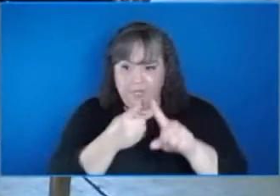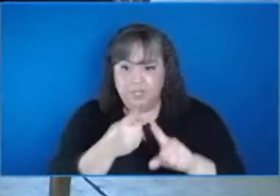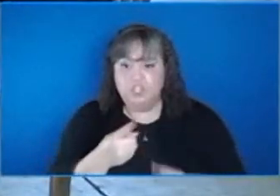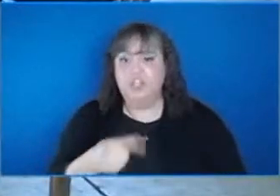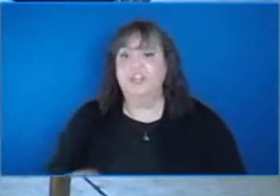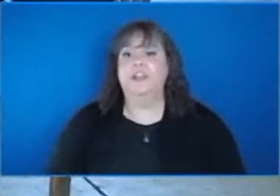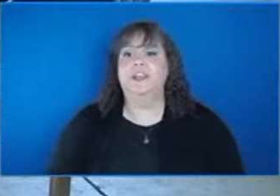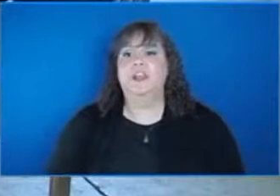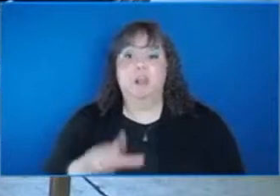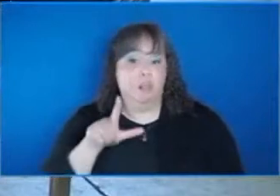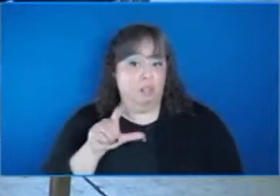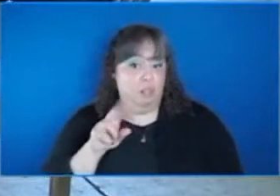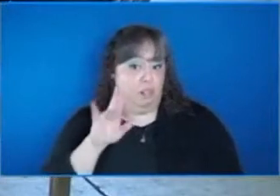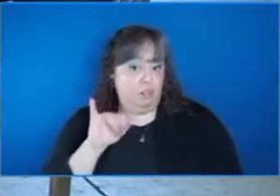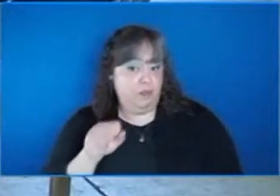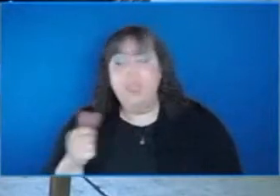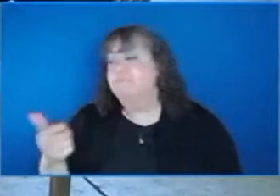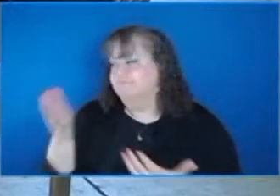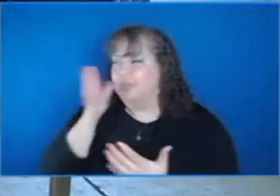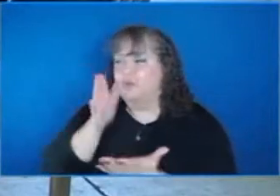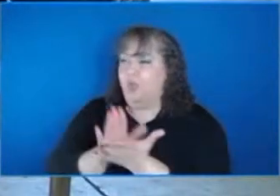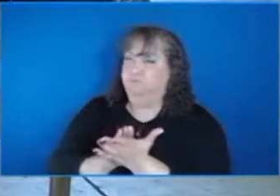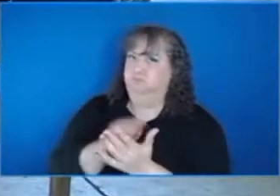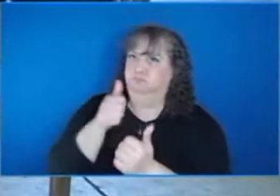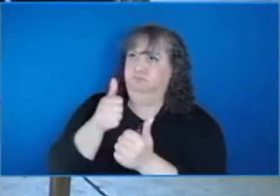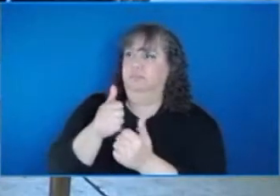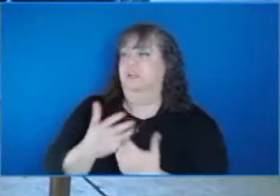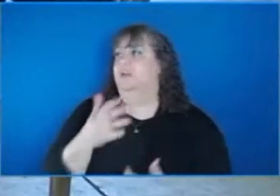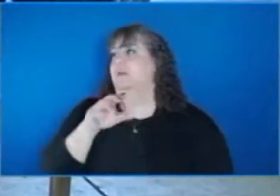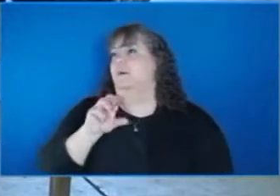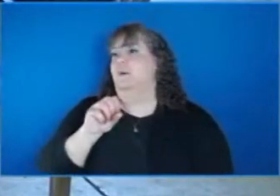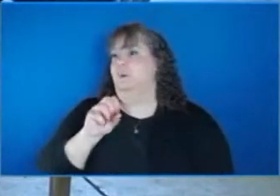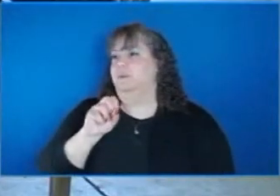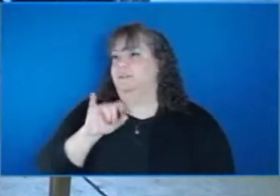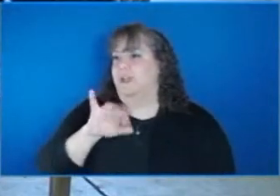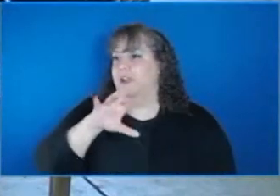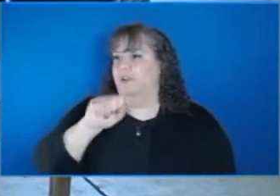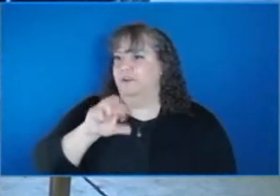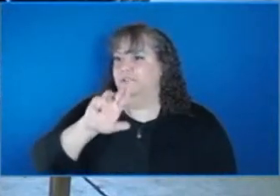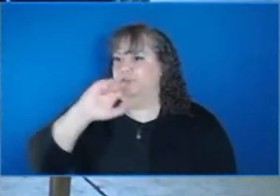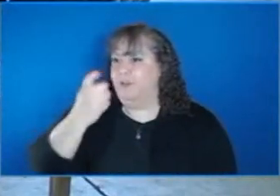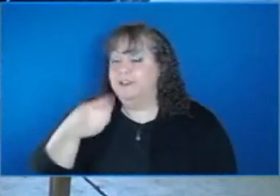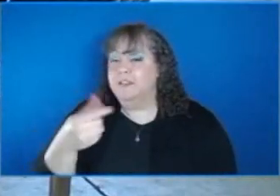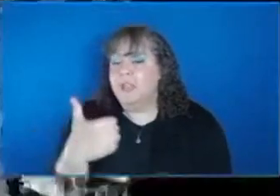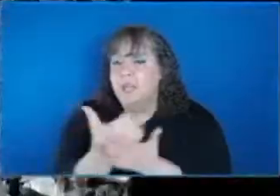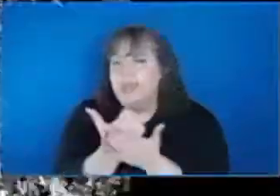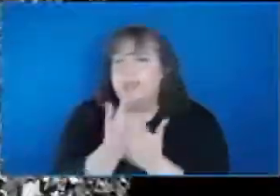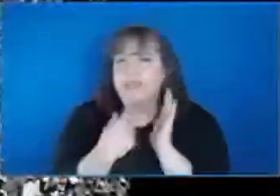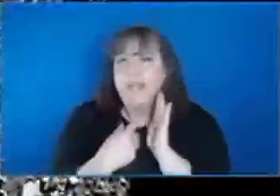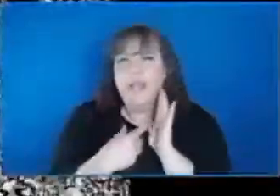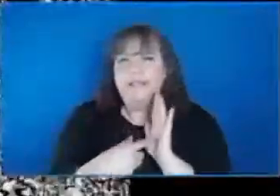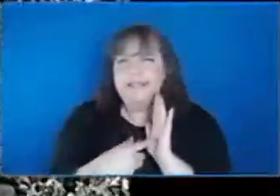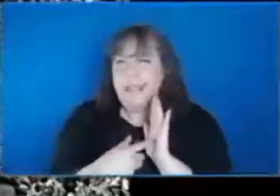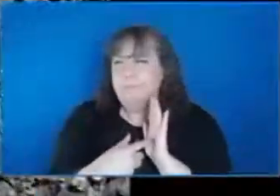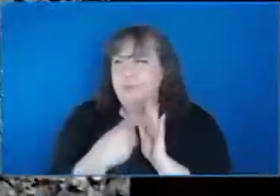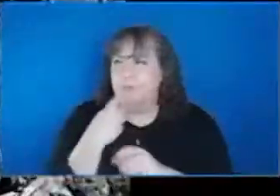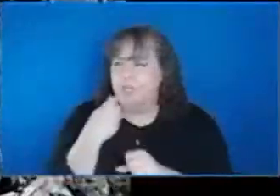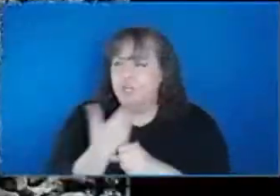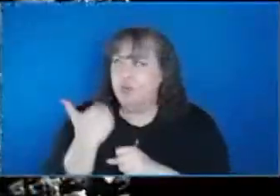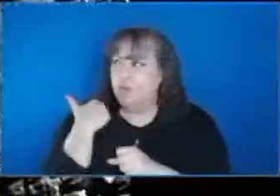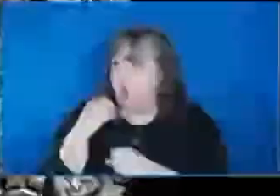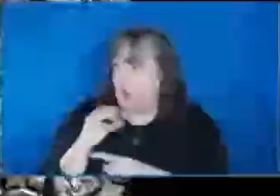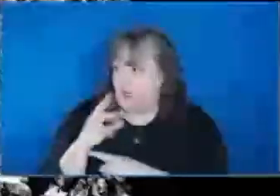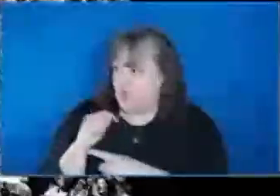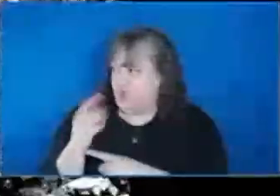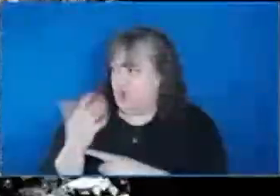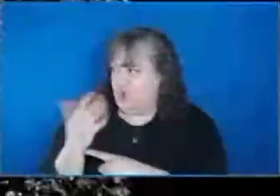quick shout out to the OSIRIS-REx mission, which collected a sample a year ago in October and is now on its